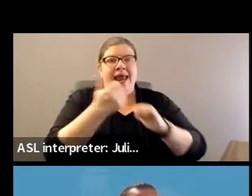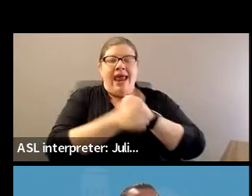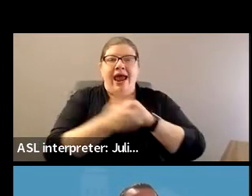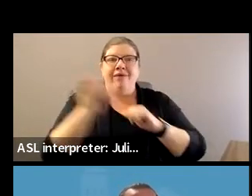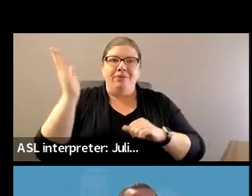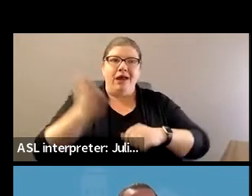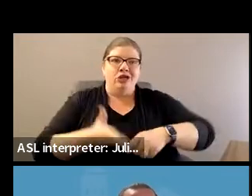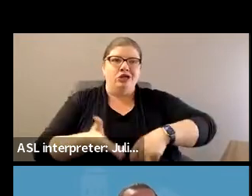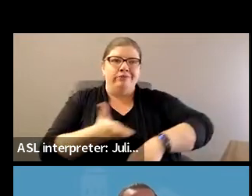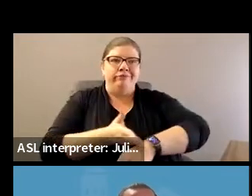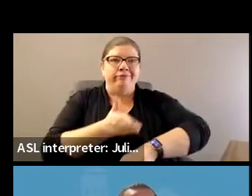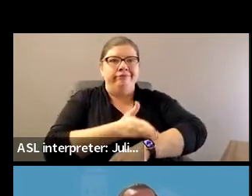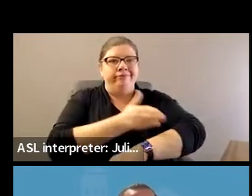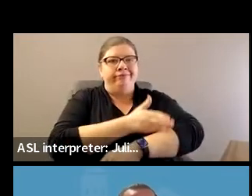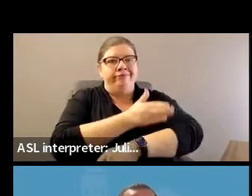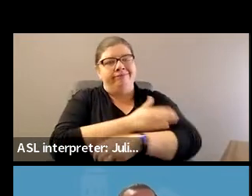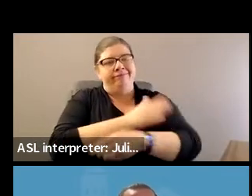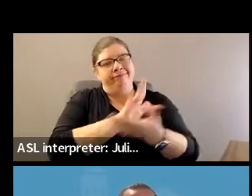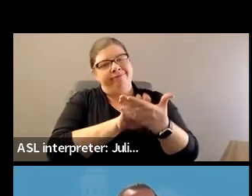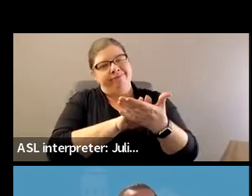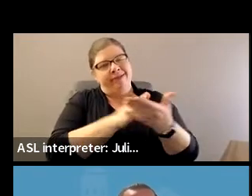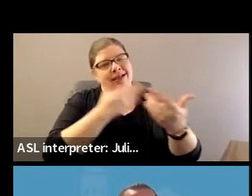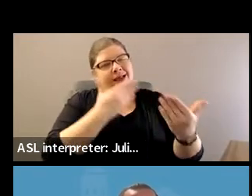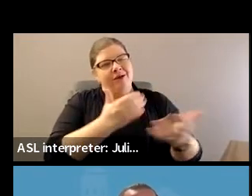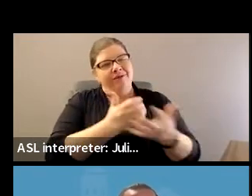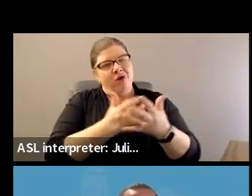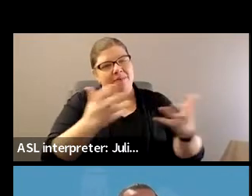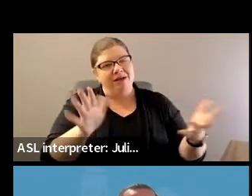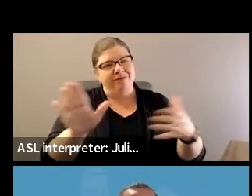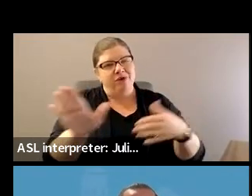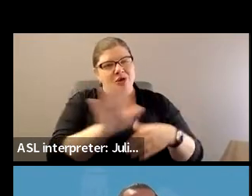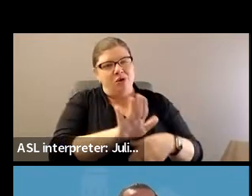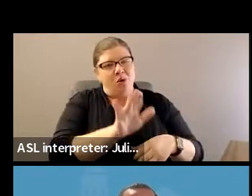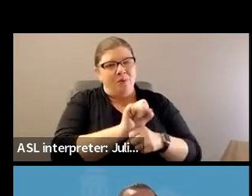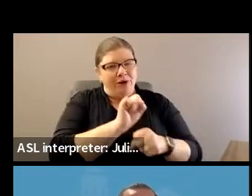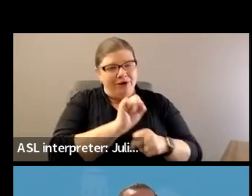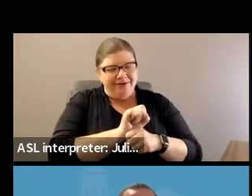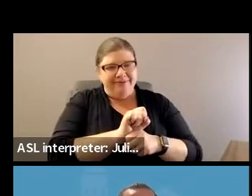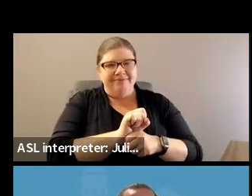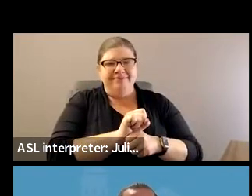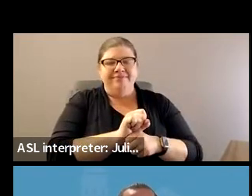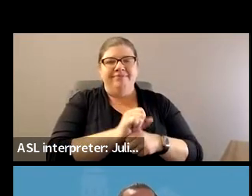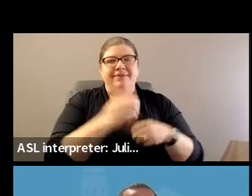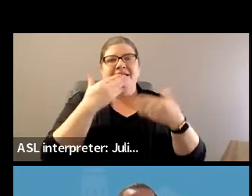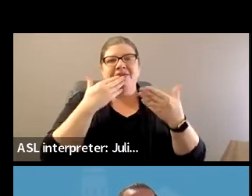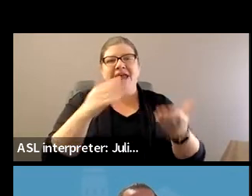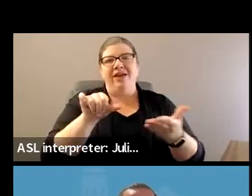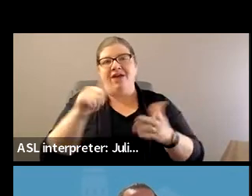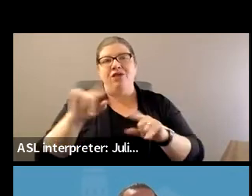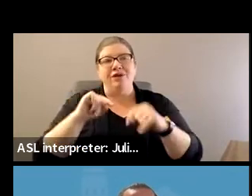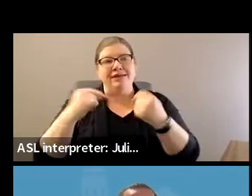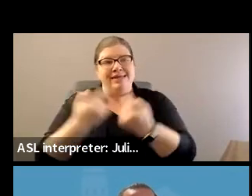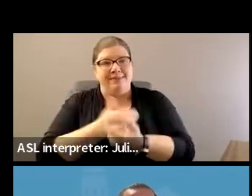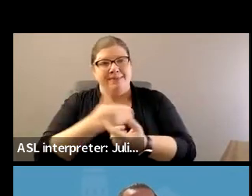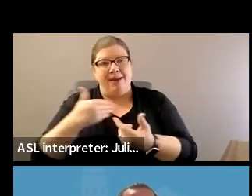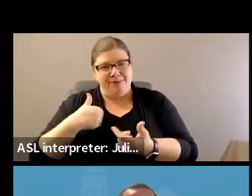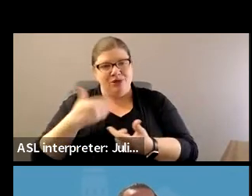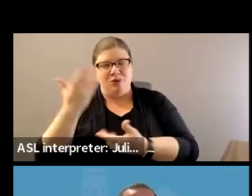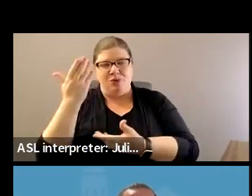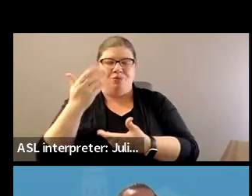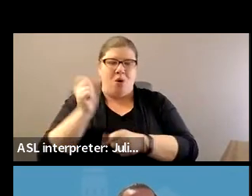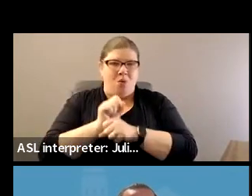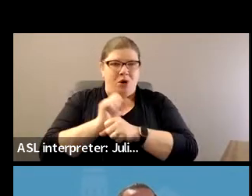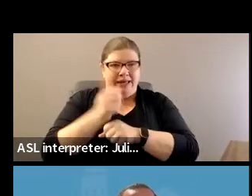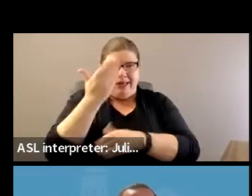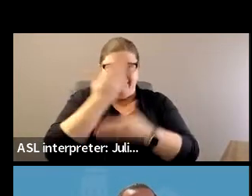gets better and better. So thank you very much for all your work. And thank you to your other team members who are behind the scenes as